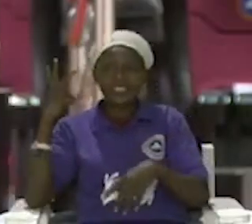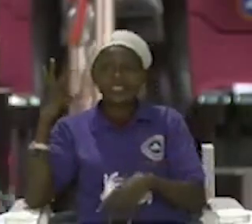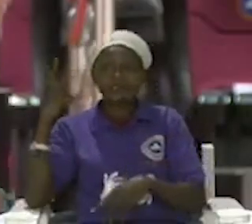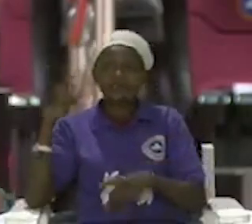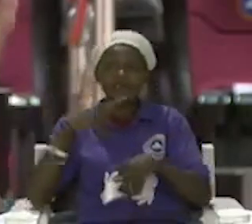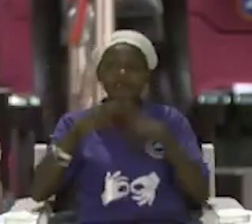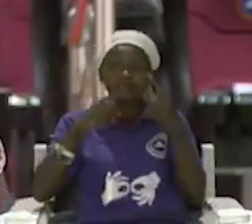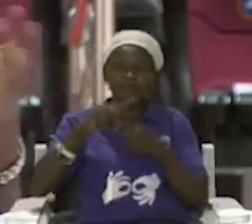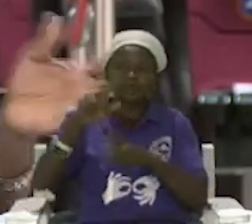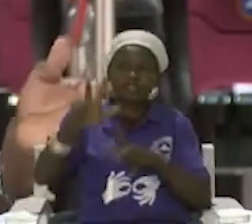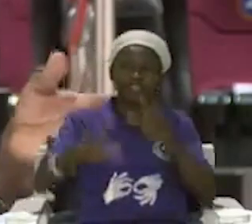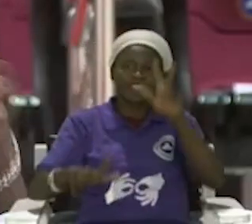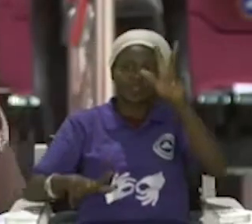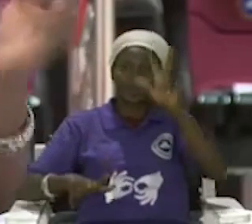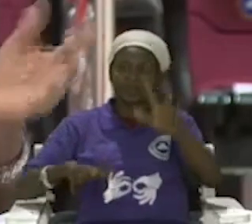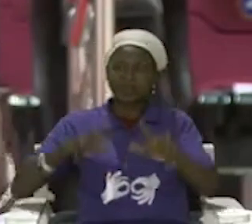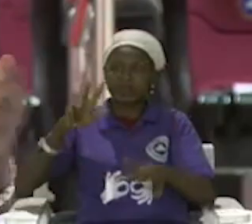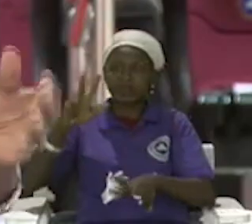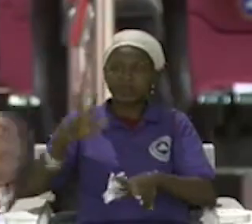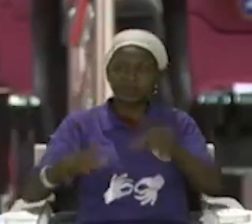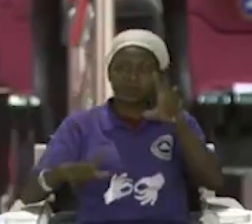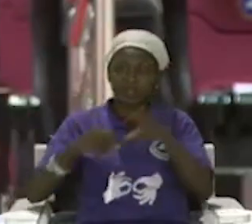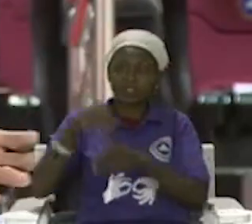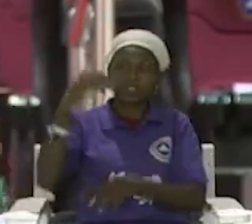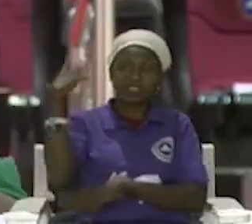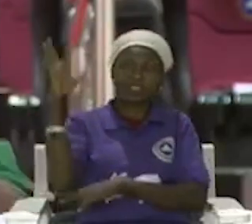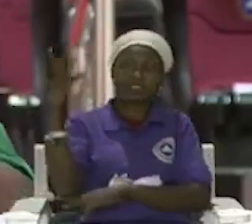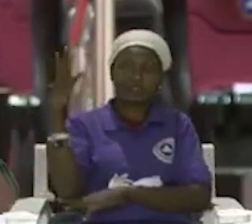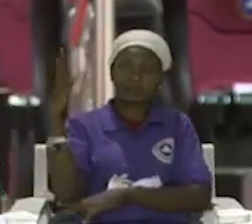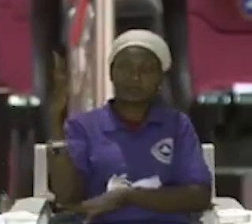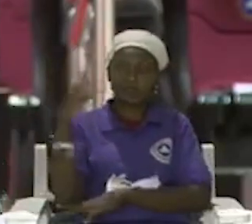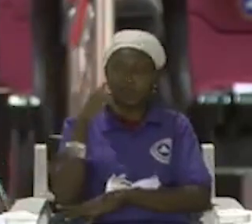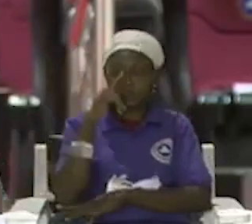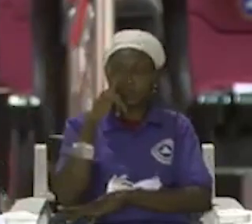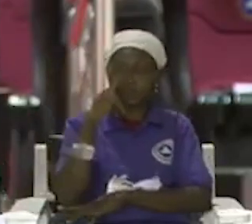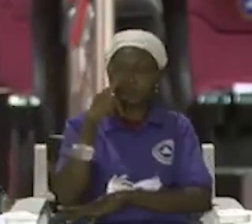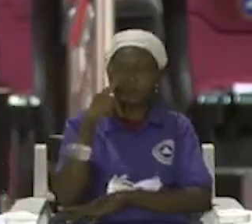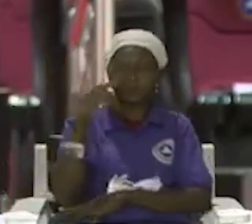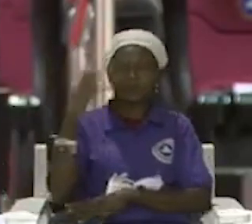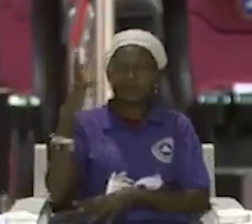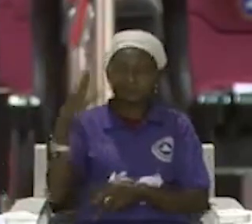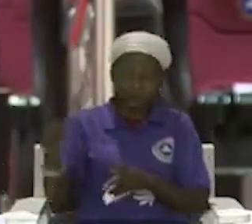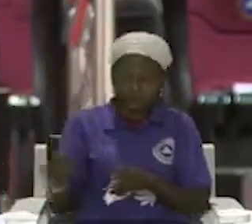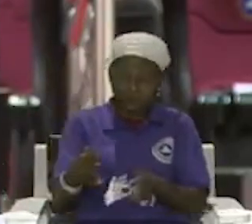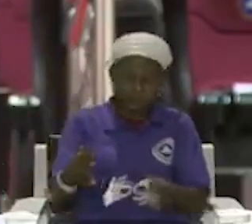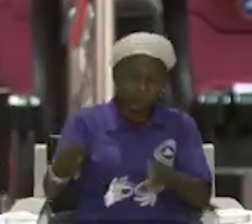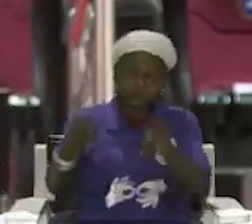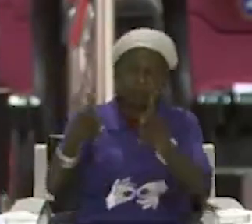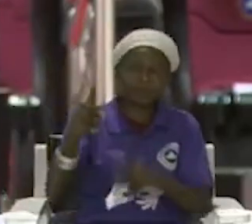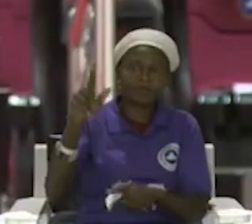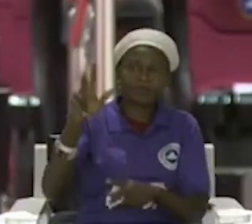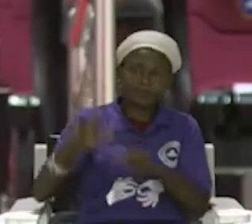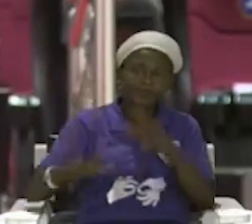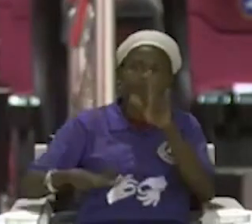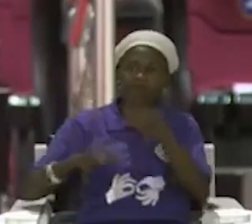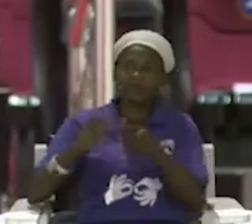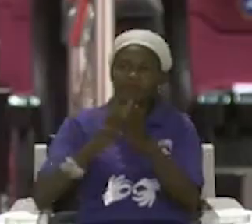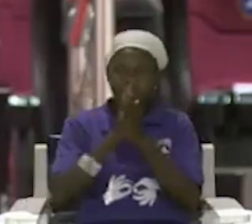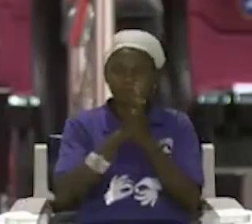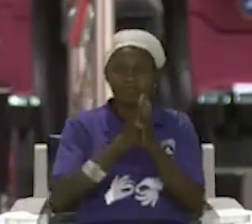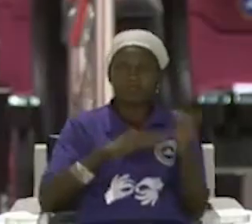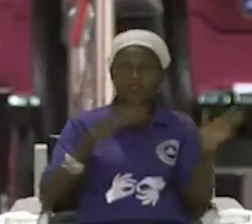going for a walk in the bush path. And I took with